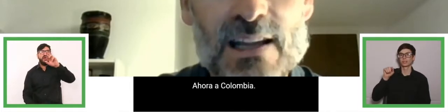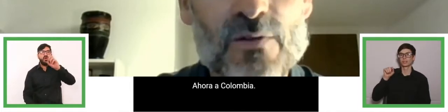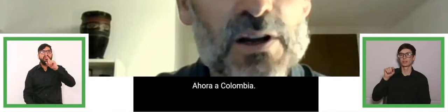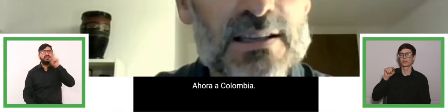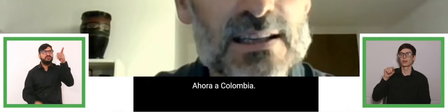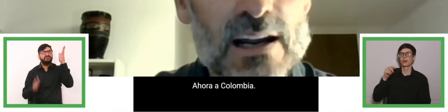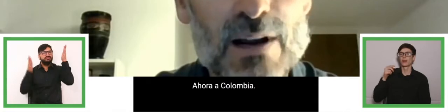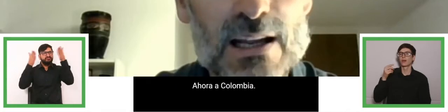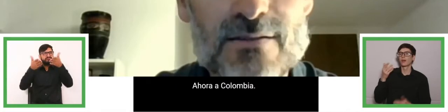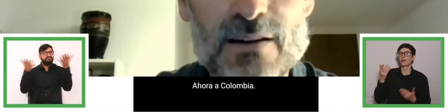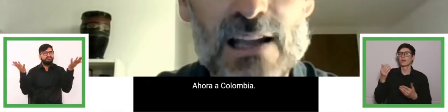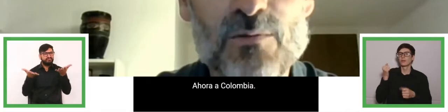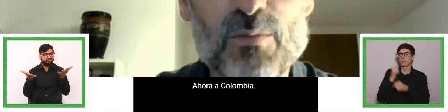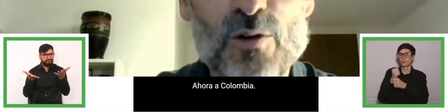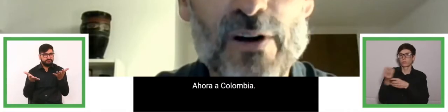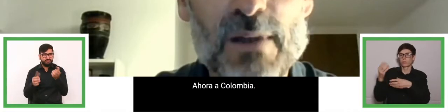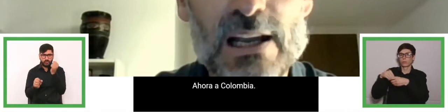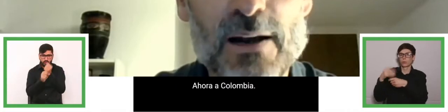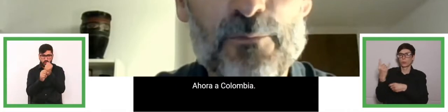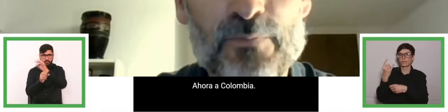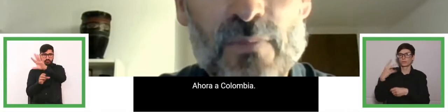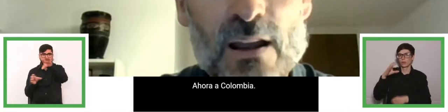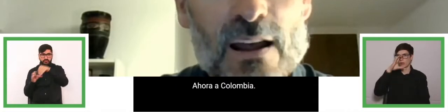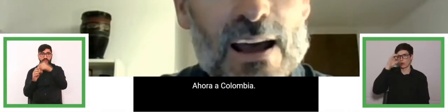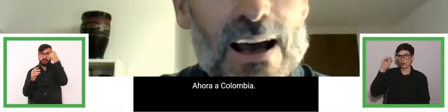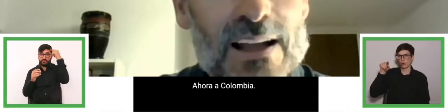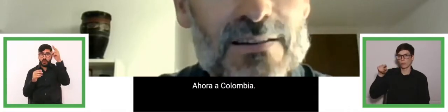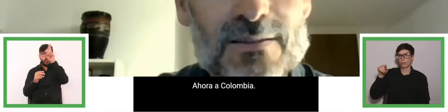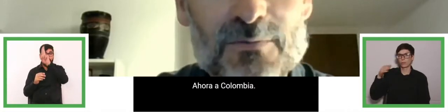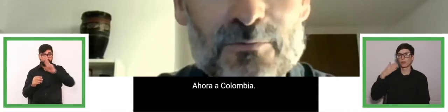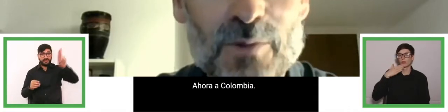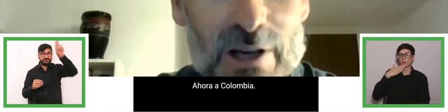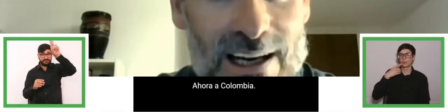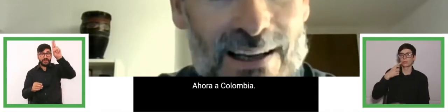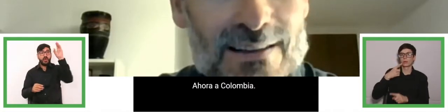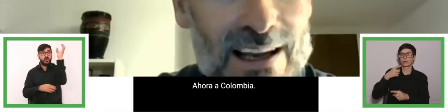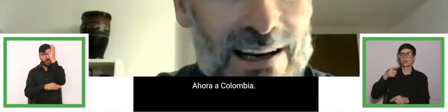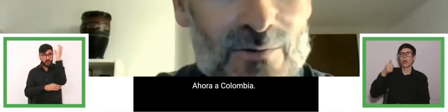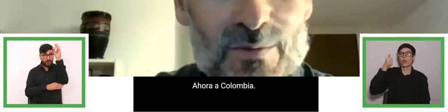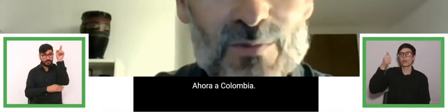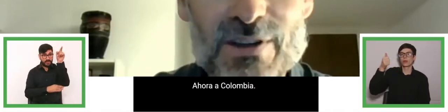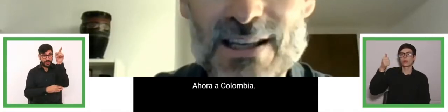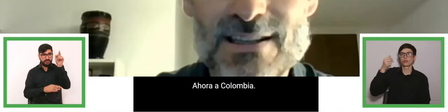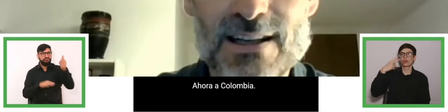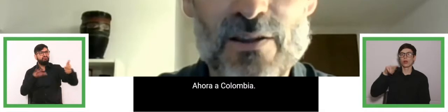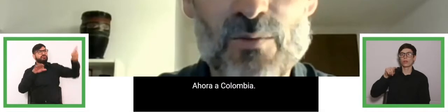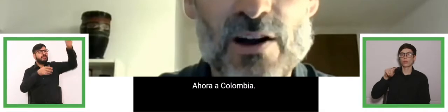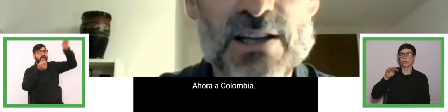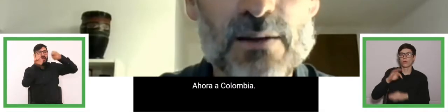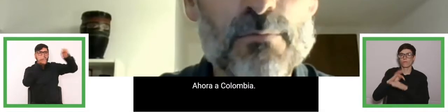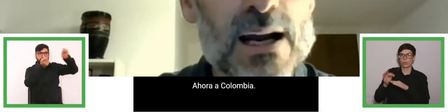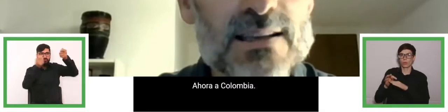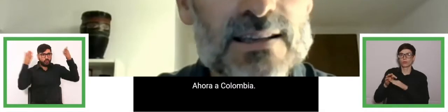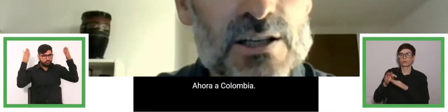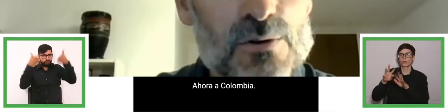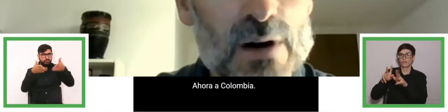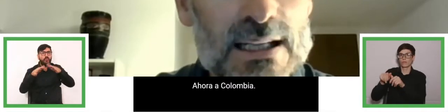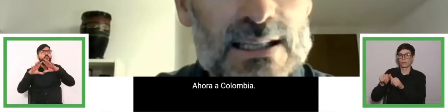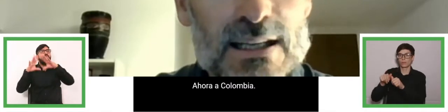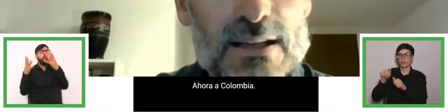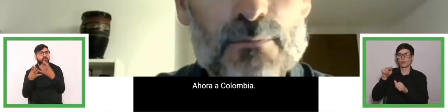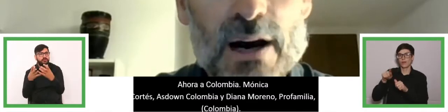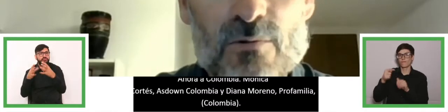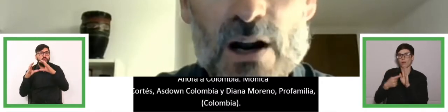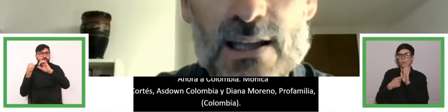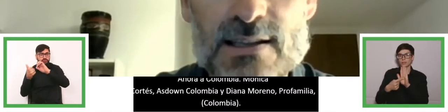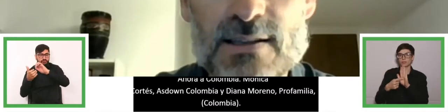who is the advocacy director at Pro Familia. And Monica and Diana will be presenting the project My